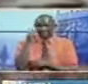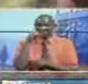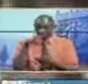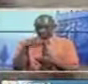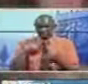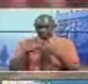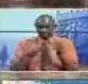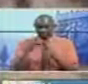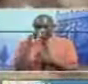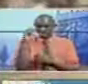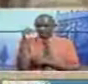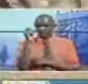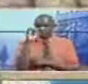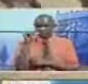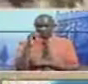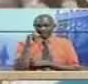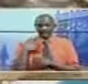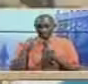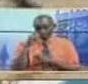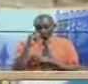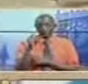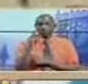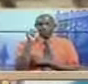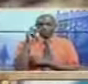from Igoji and end at the Nkobo Stadium,